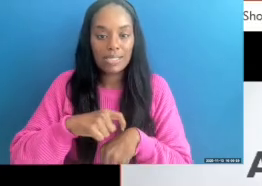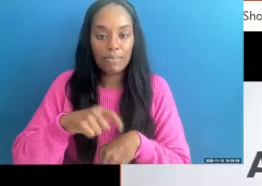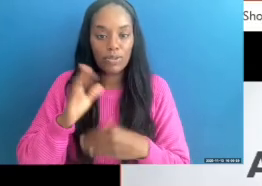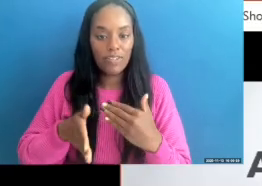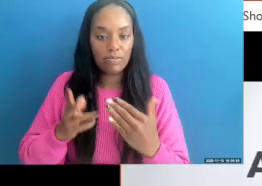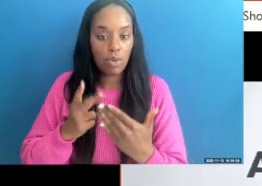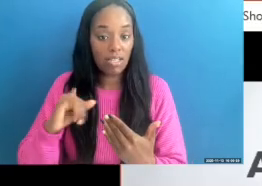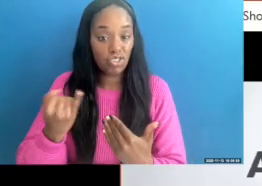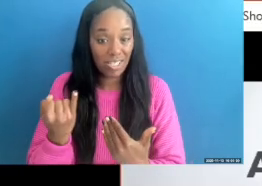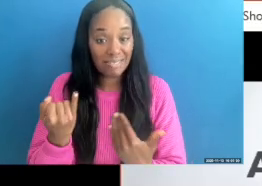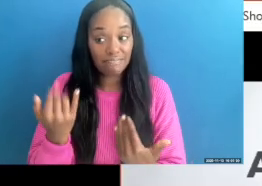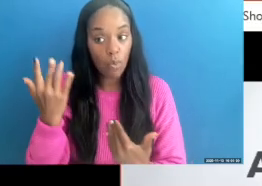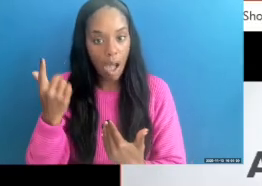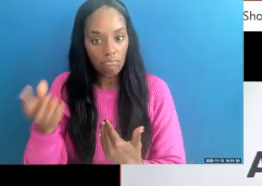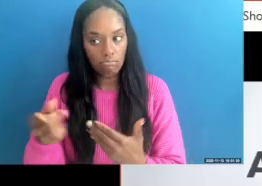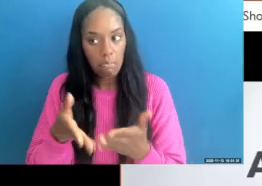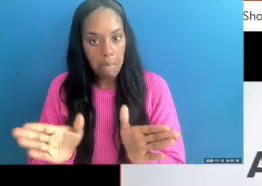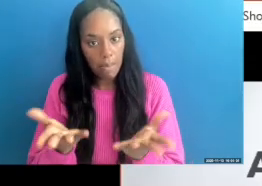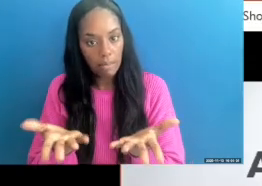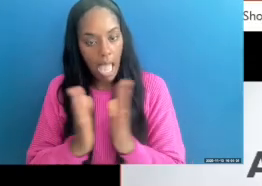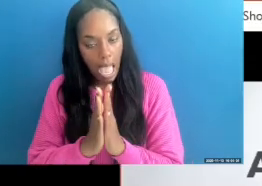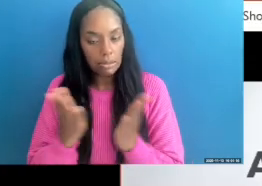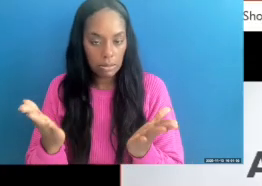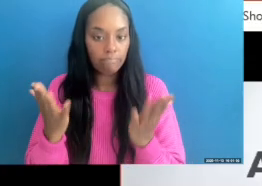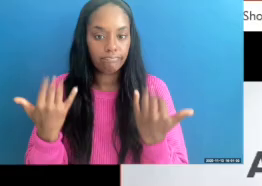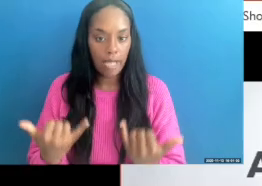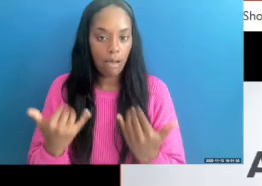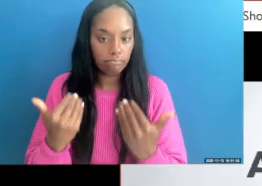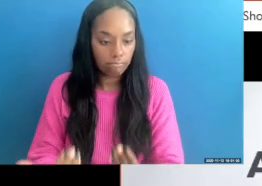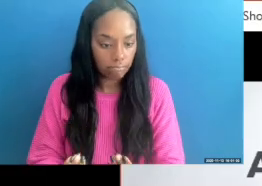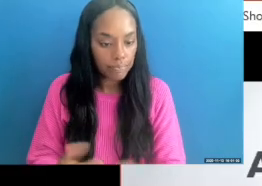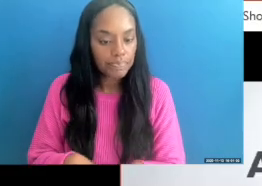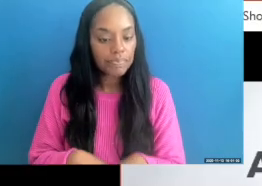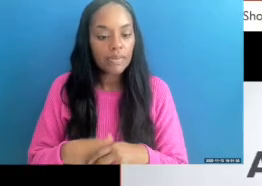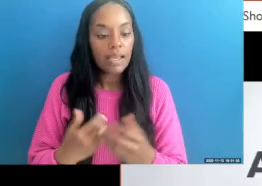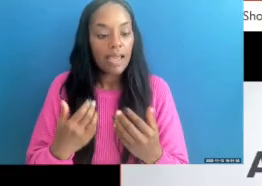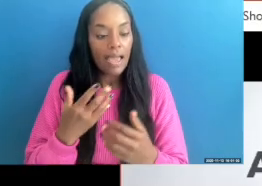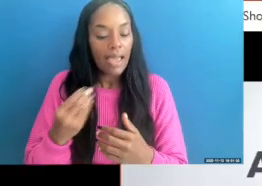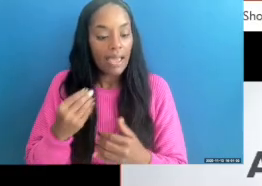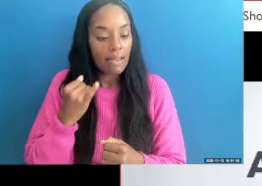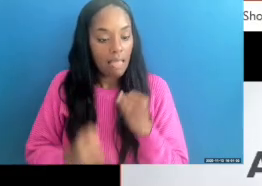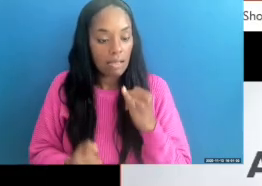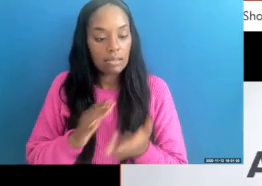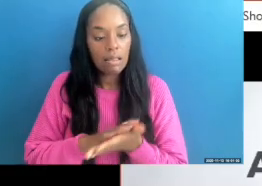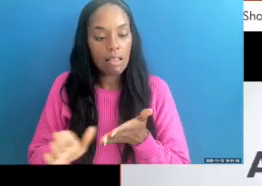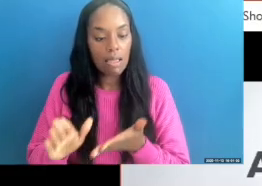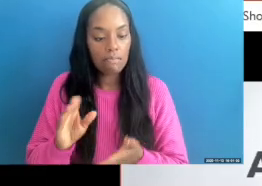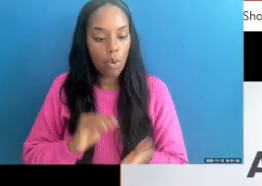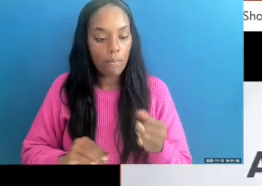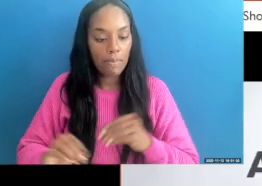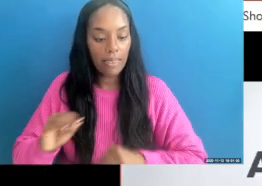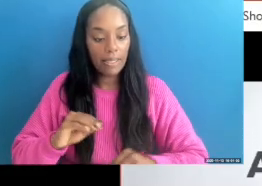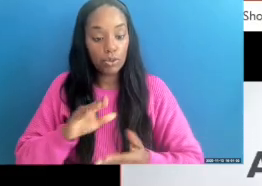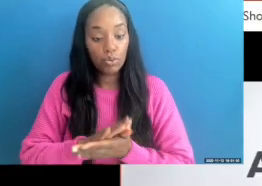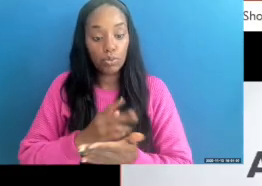for. Finally, the Clean Mobility in Schools program is growing. It will now be able to benefit more students, especially those